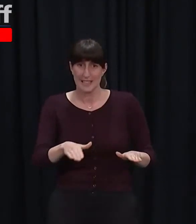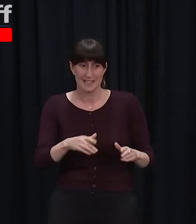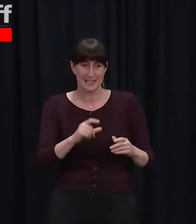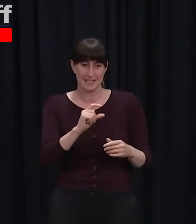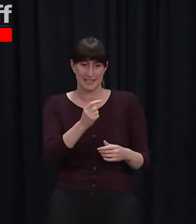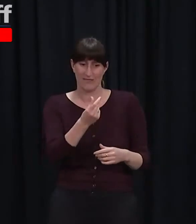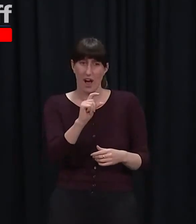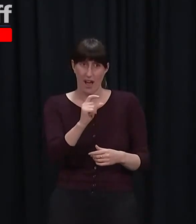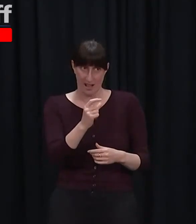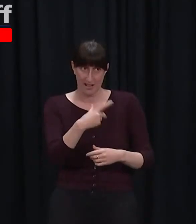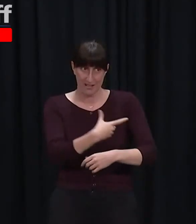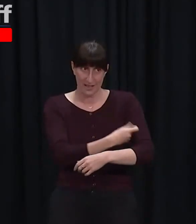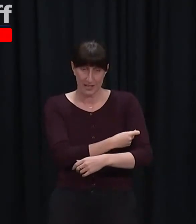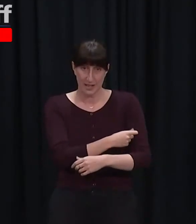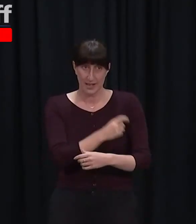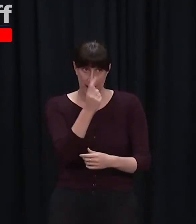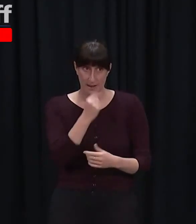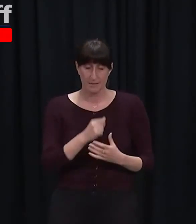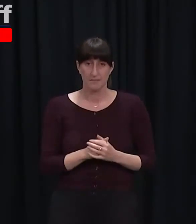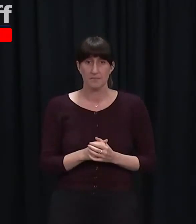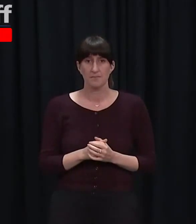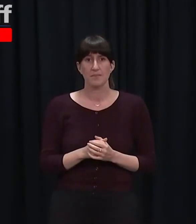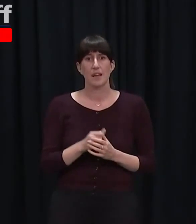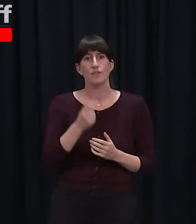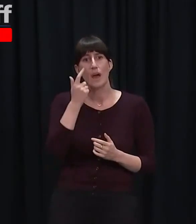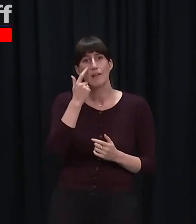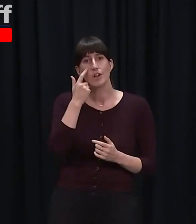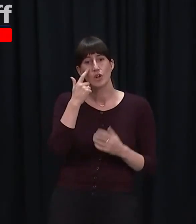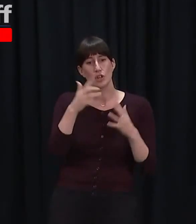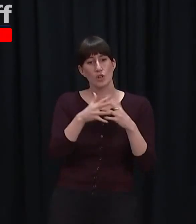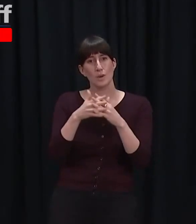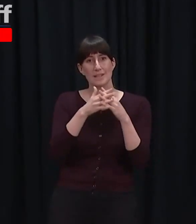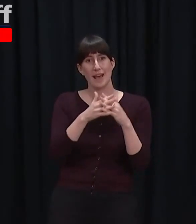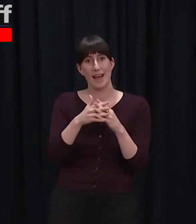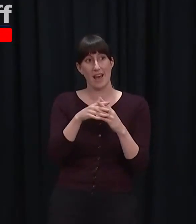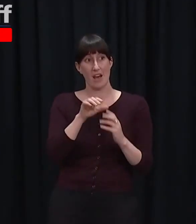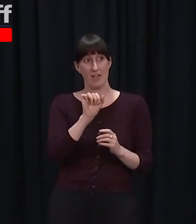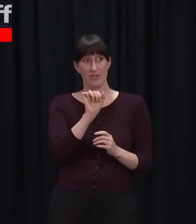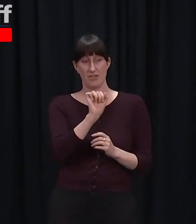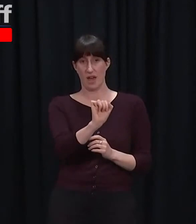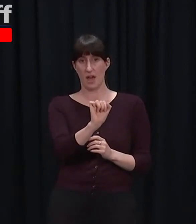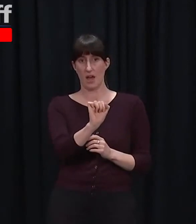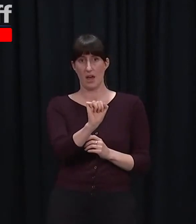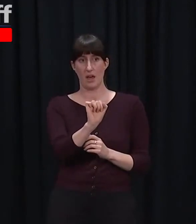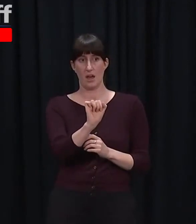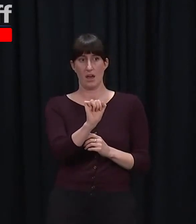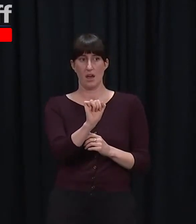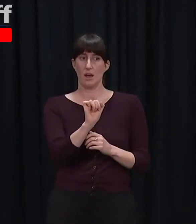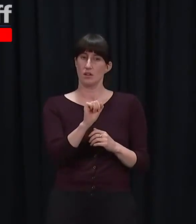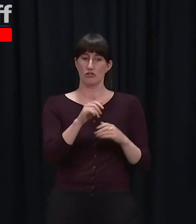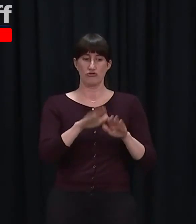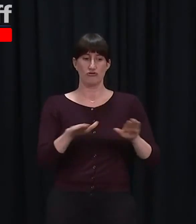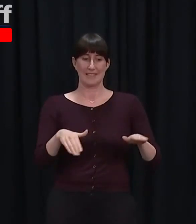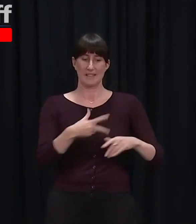USA, they have got that pediatric version of the vaccine ready to go should it be approved for use. So that's